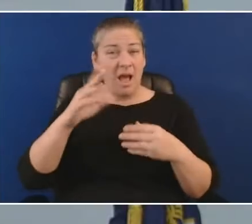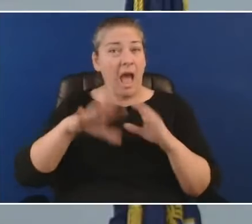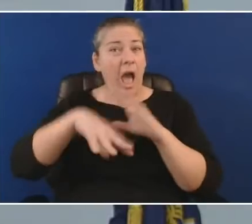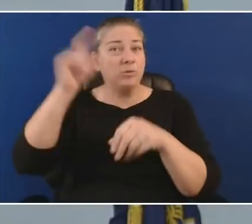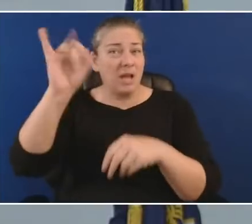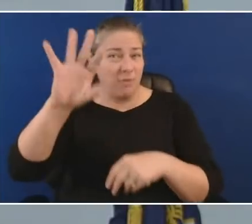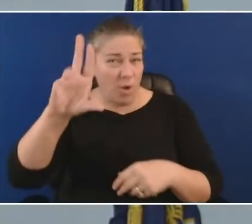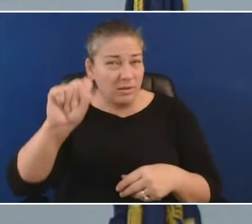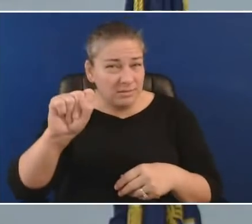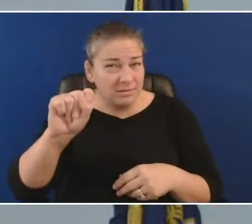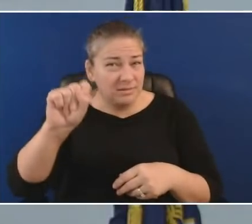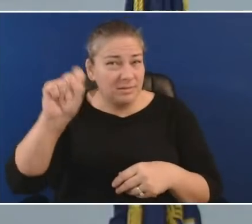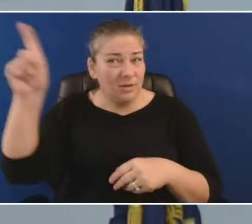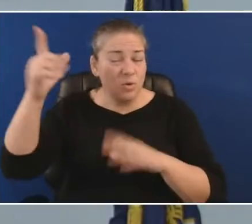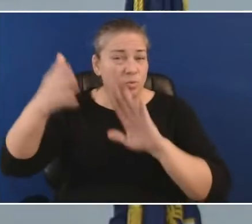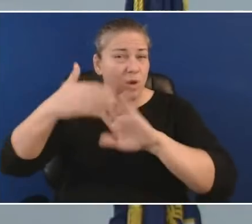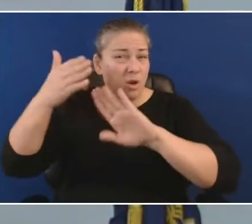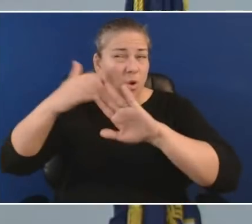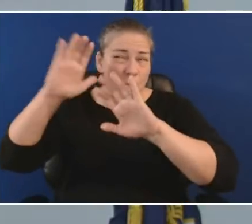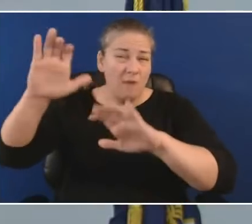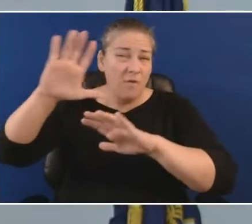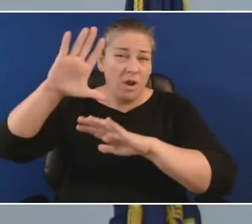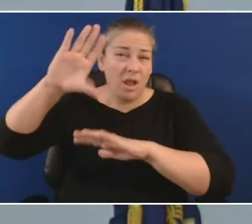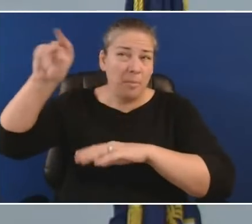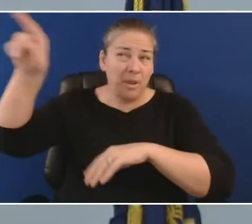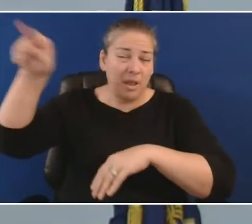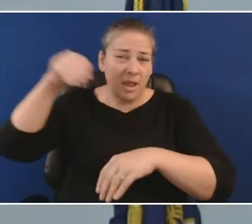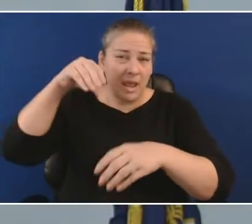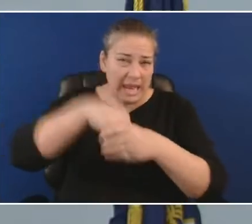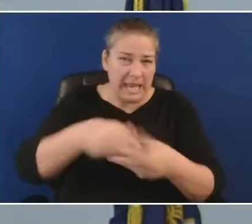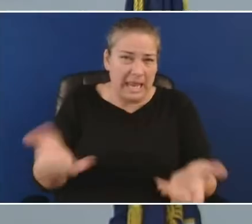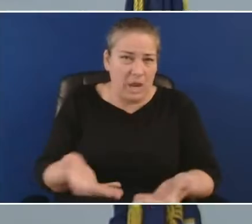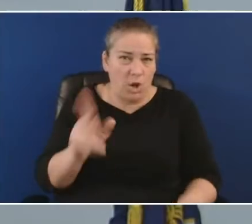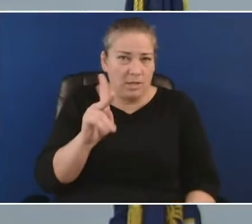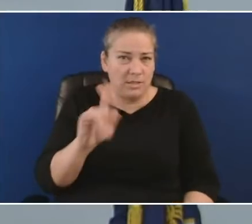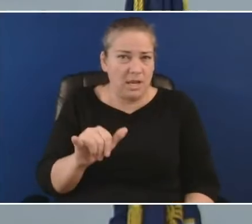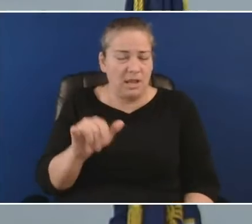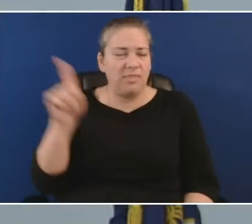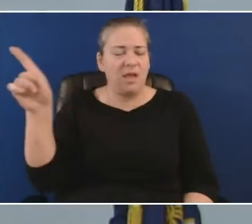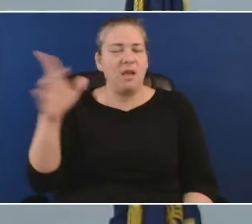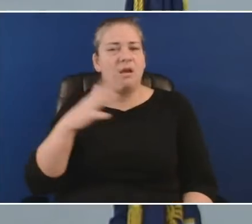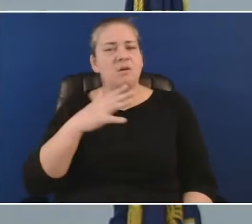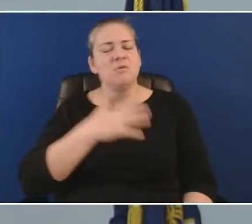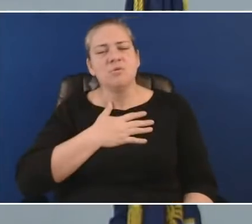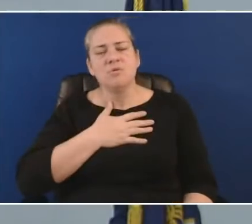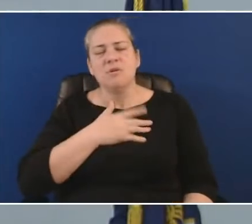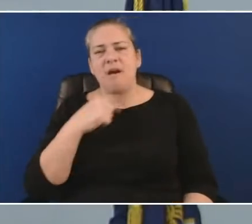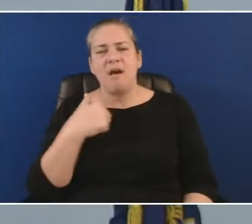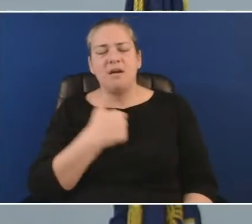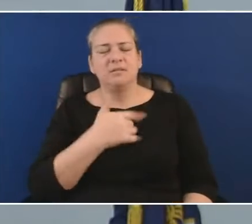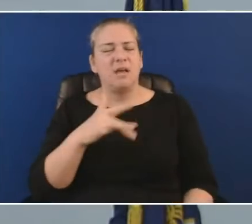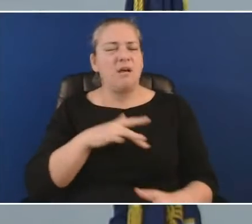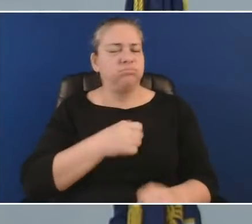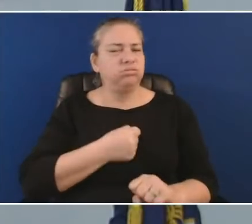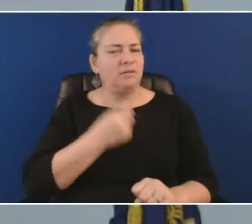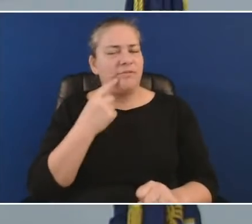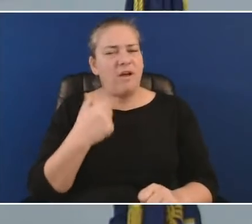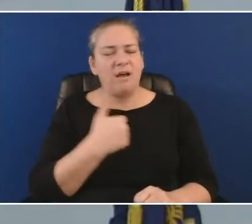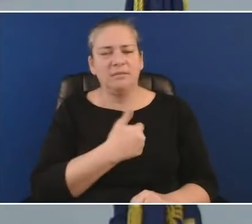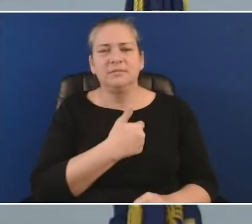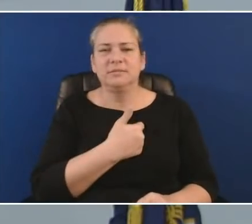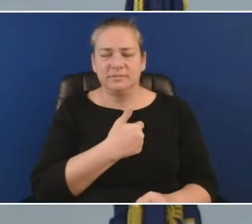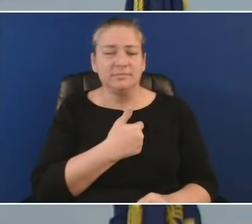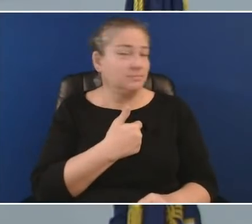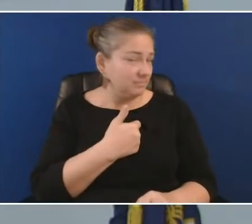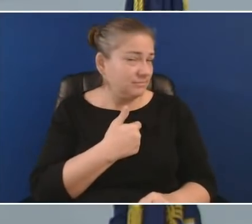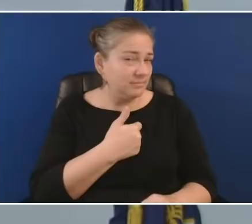great companies inside of Kentucky. They are mourning for this and other communities. With that,